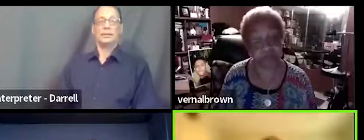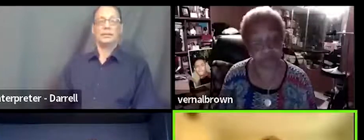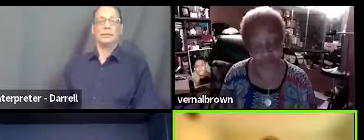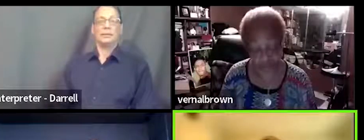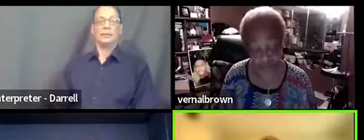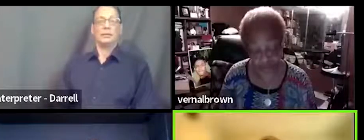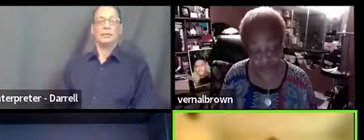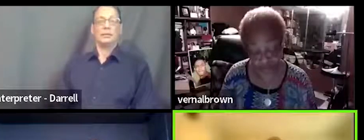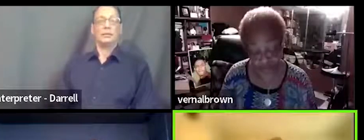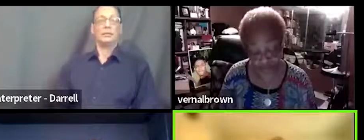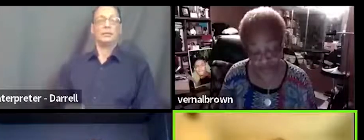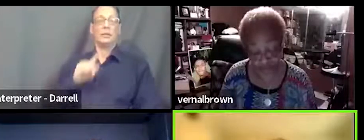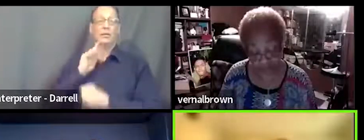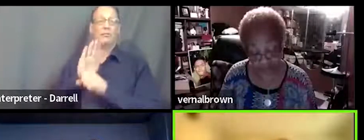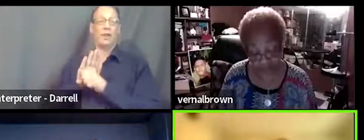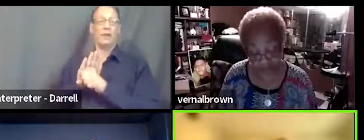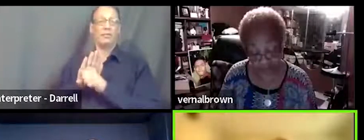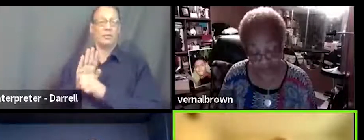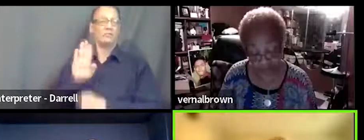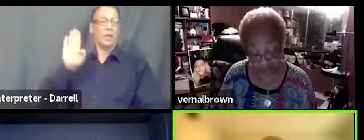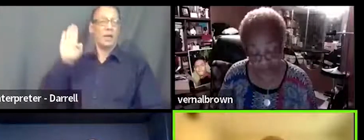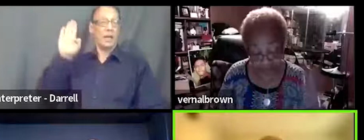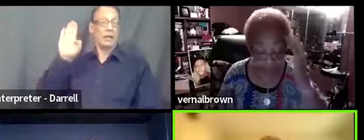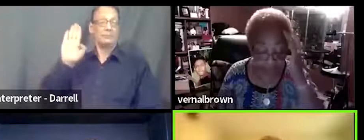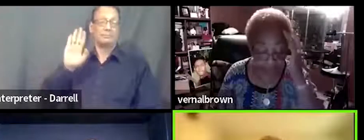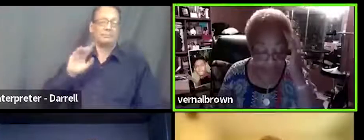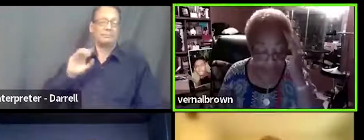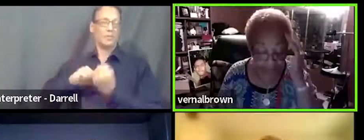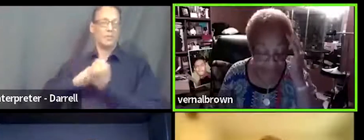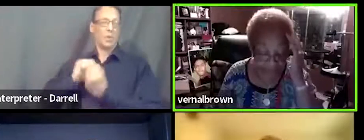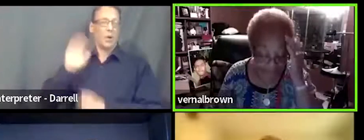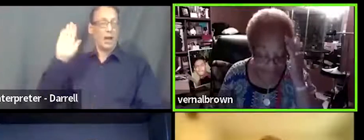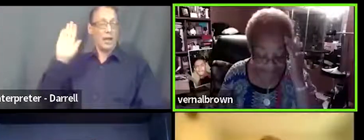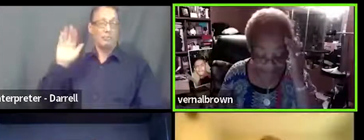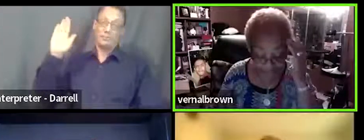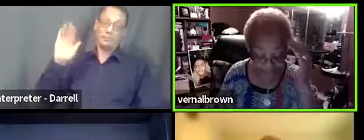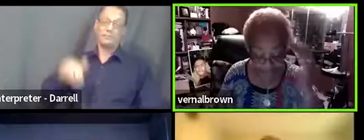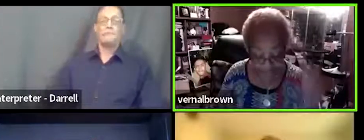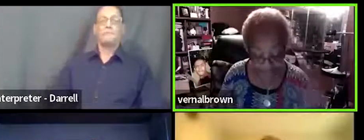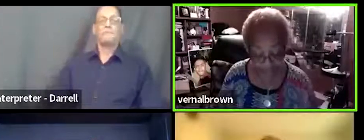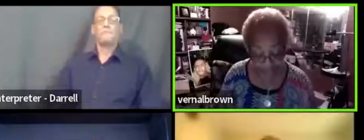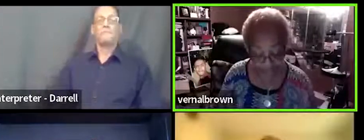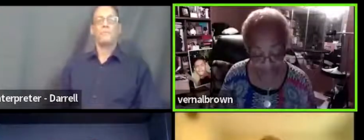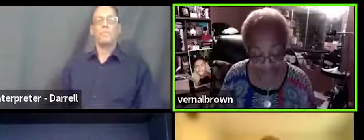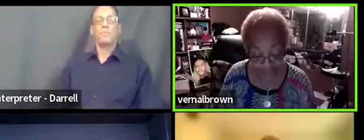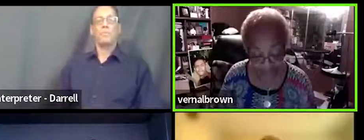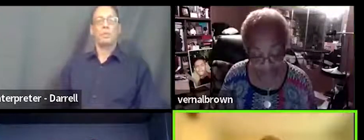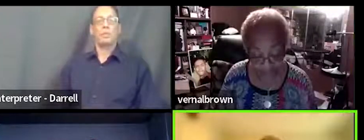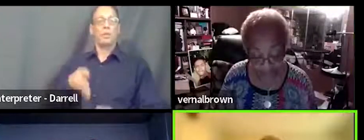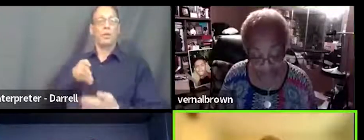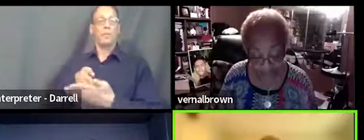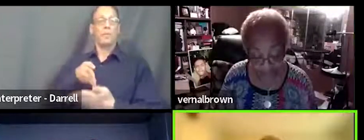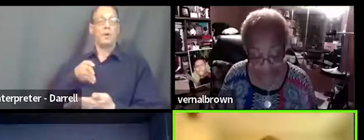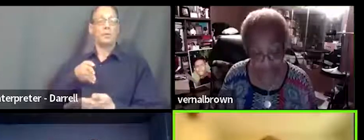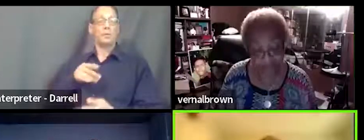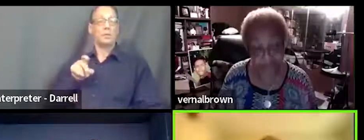Second. All those in favor, please signify by saying aye. Aye. Any opposed?